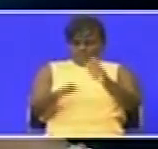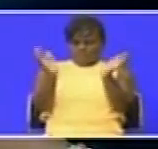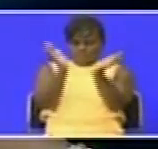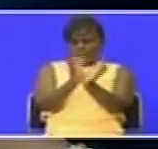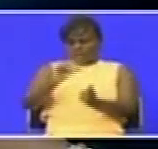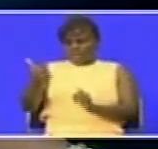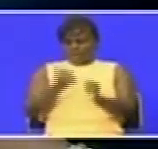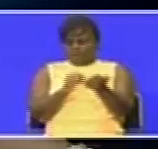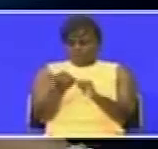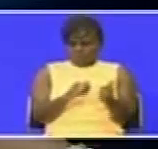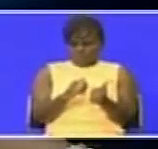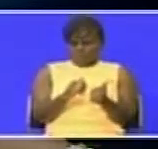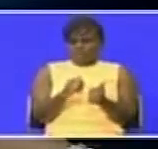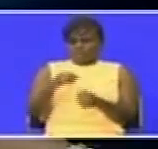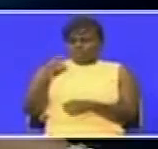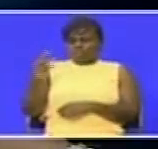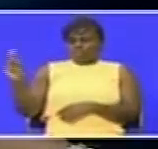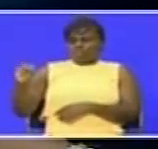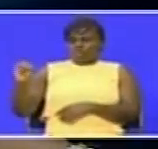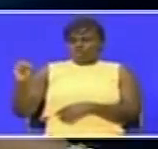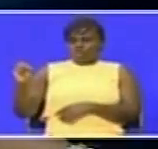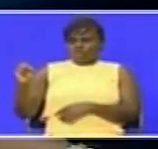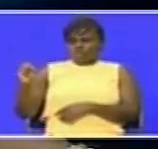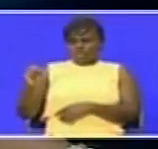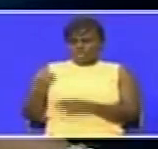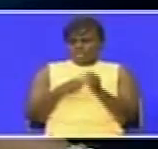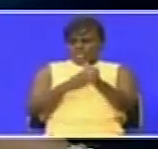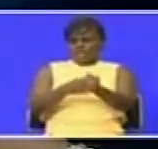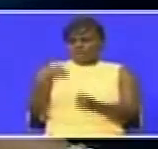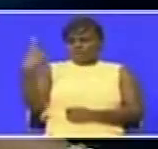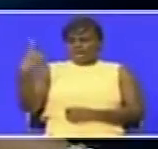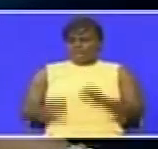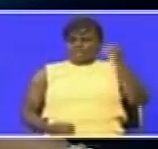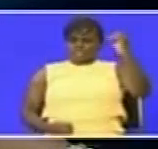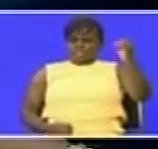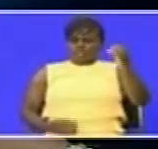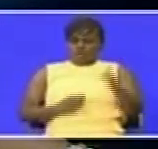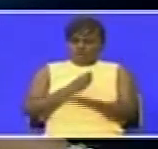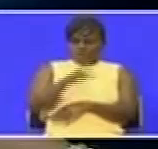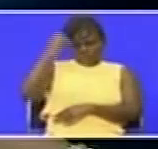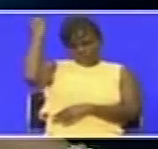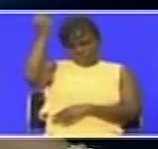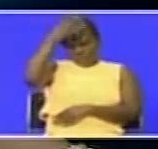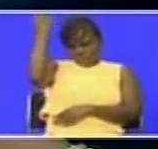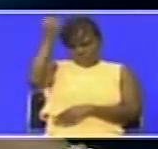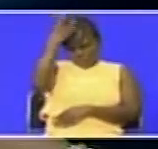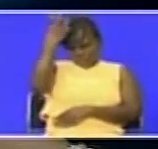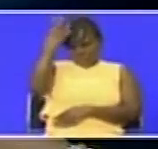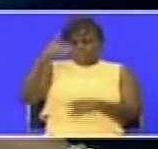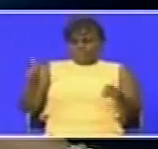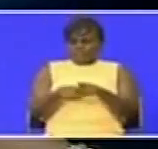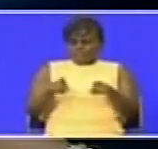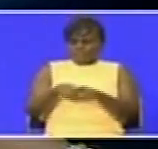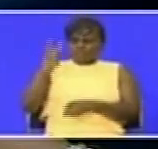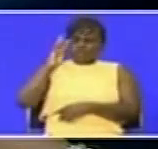match, Wycliffe Ochomo fired Muhoroni youth past Bandari with a 1-0 win over the Dockers at Muhoroni Stadium in a match that